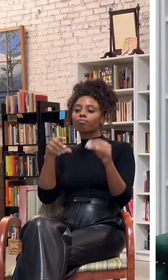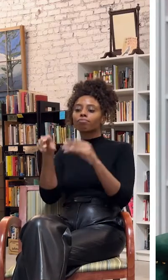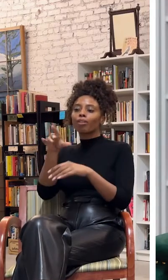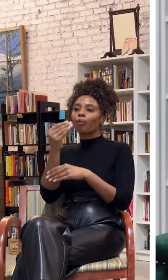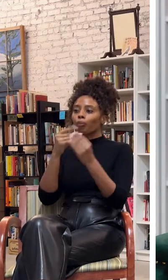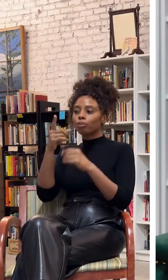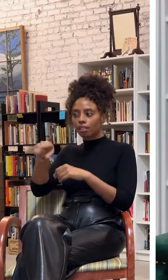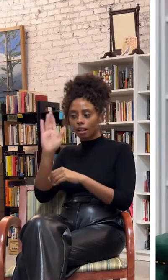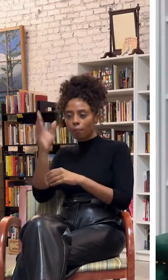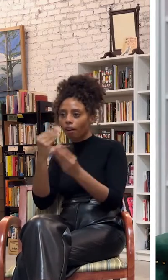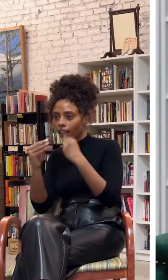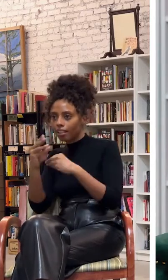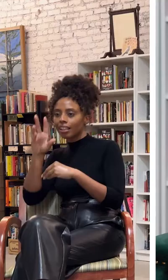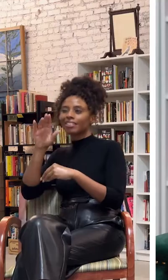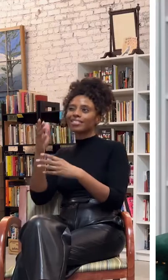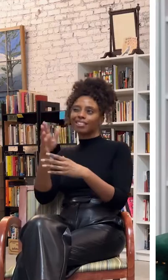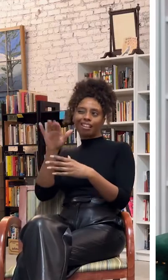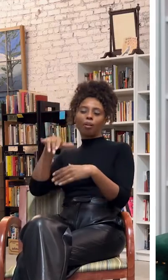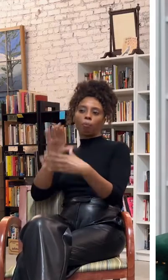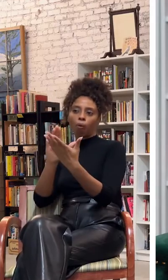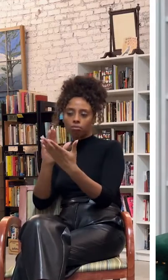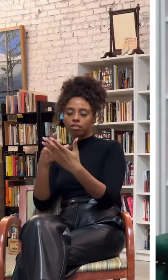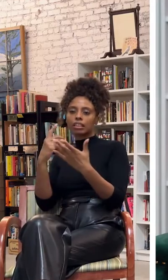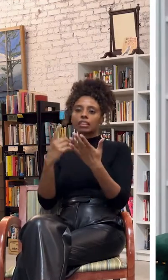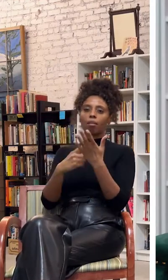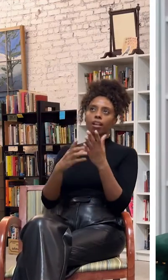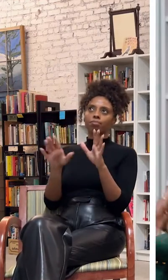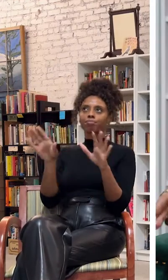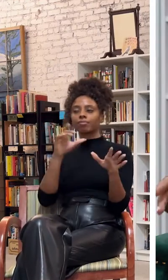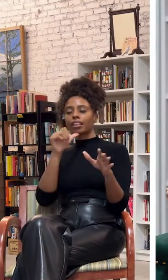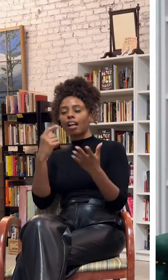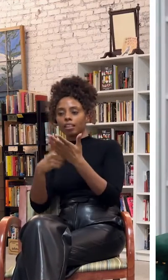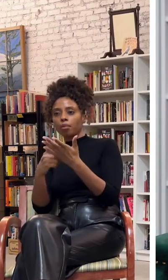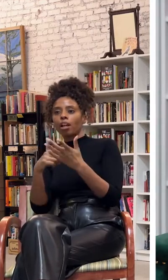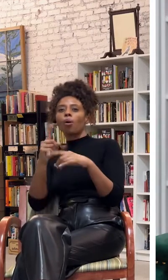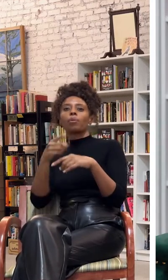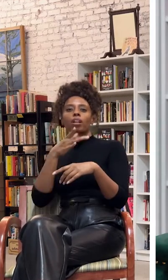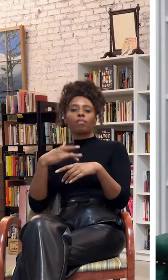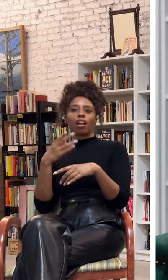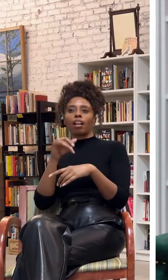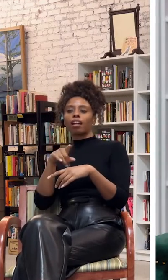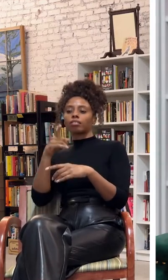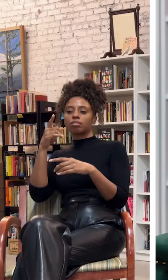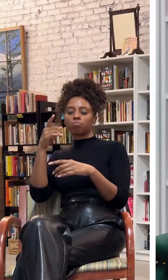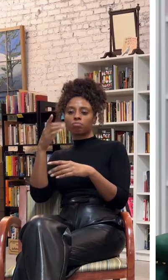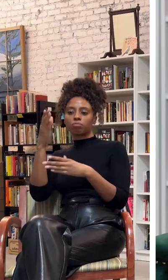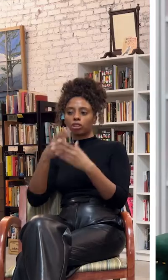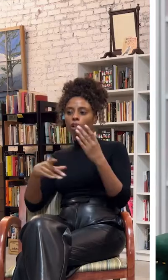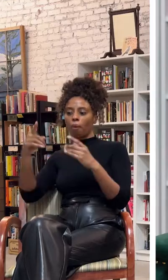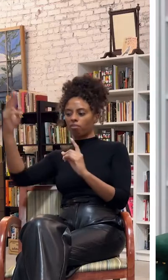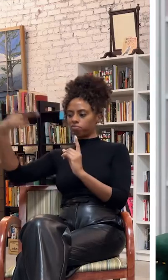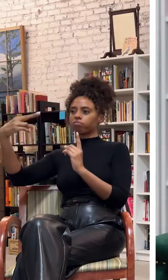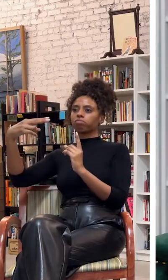it's kind of that approach of sometimes, or not sometimes, when you feel like you're being told to do something or somebody's pointing down to you, you're not going to